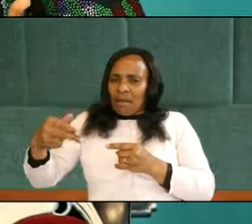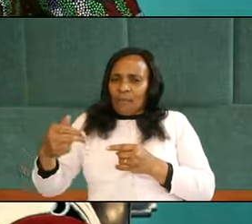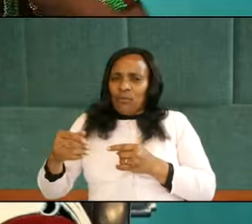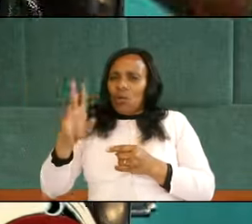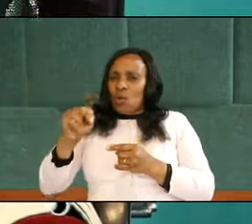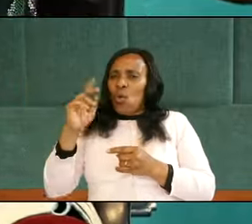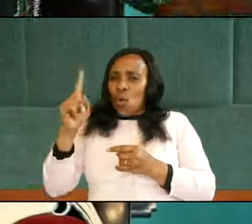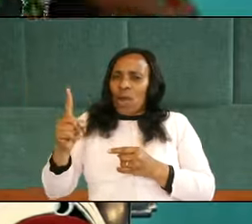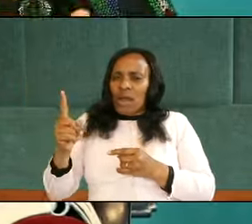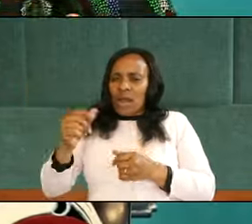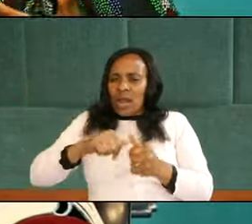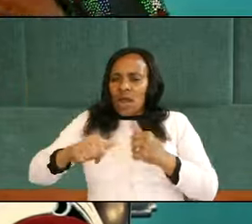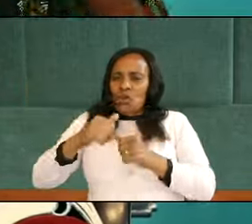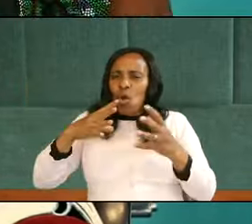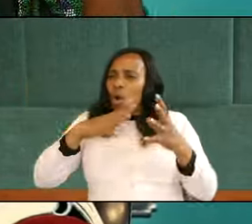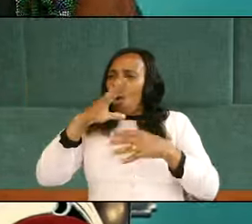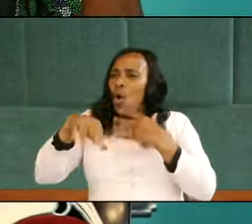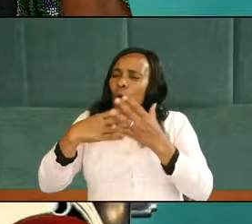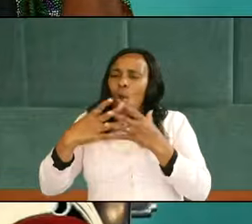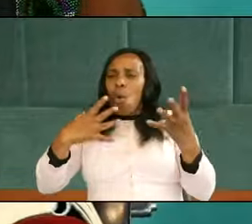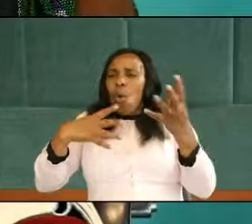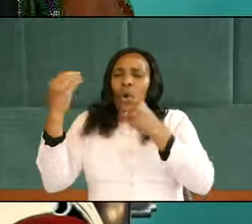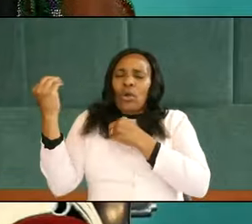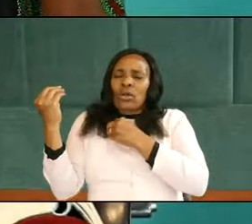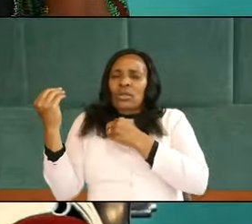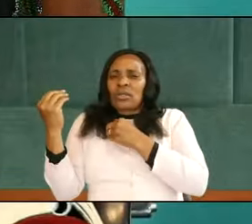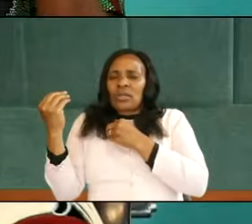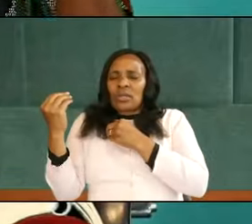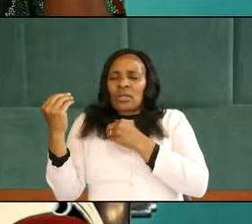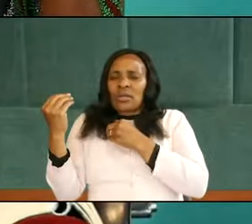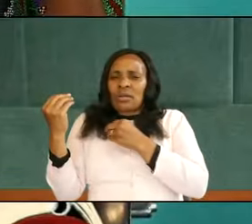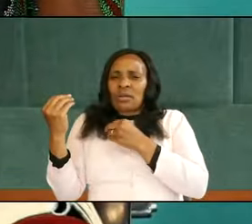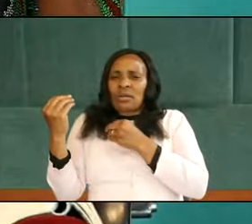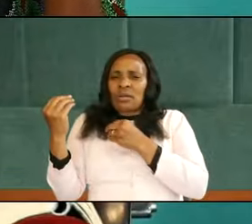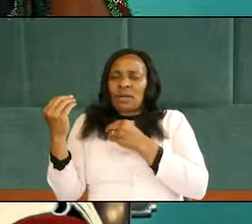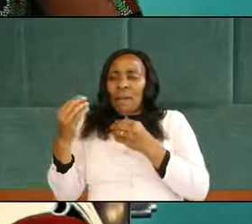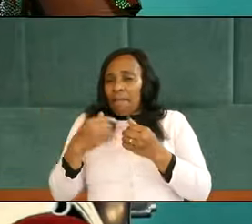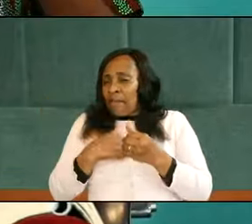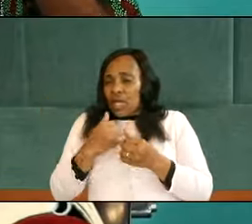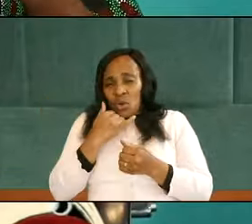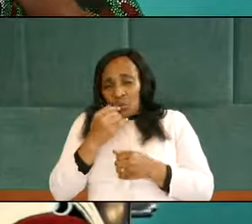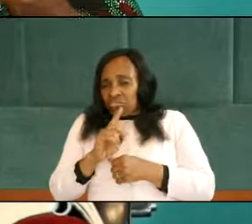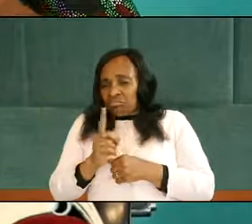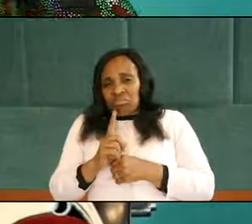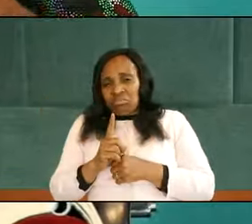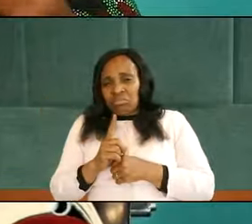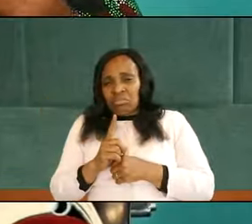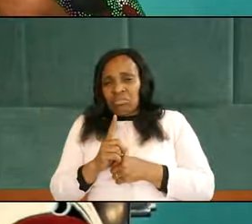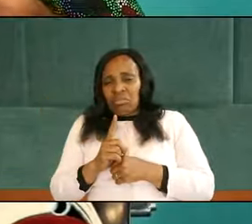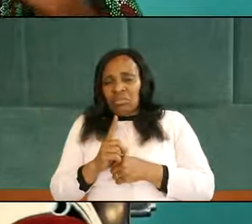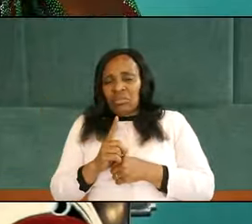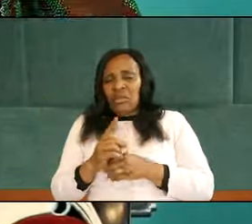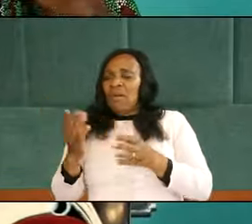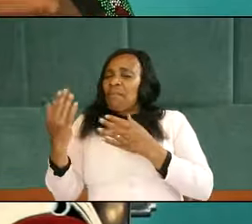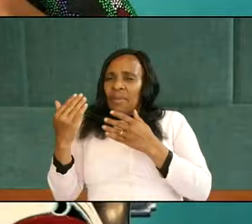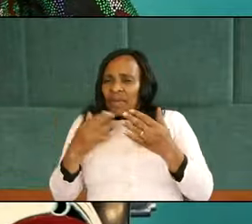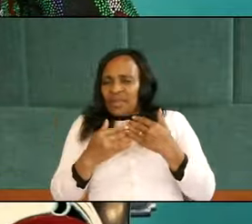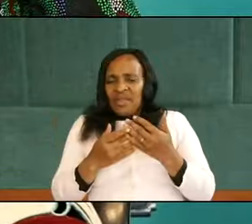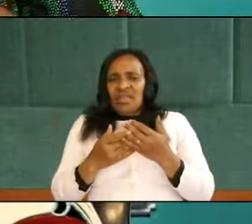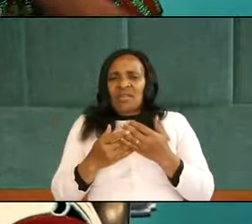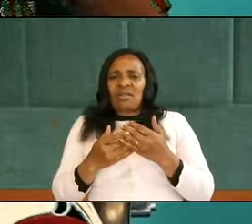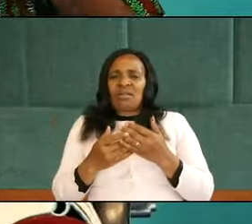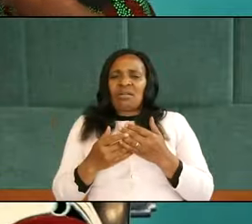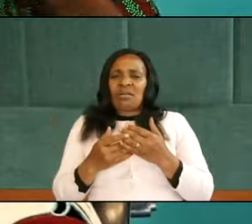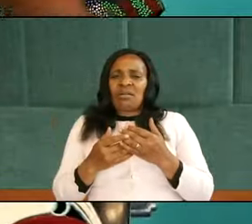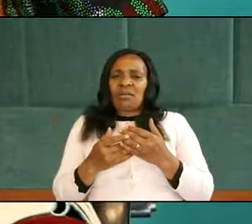gone to battle. They've all gone. So I'm like, I'm not guilty. Mm. Yeah, so she just bathes because she's like, it's